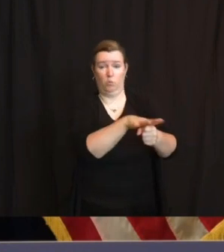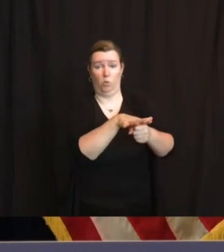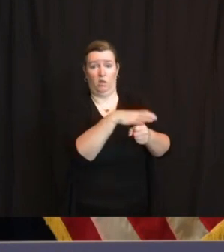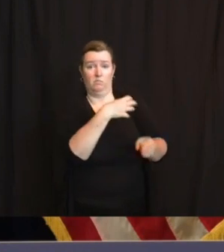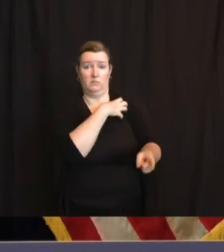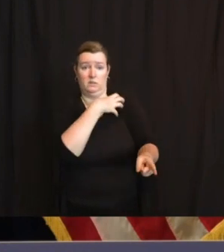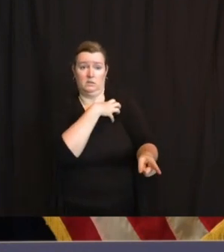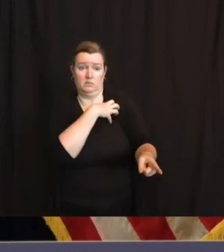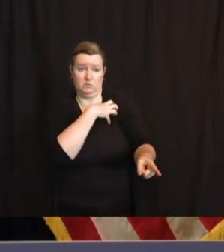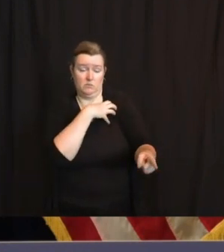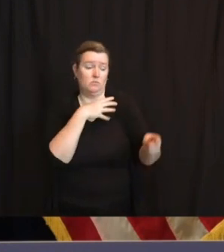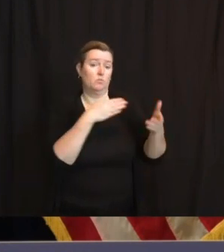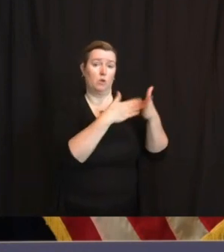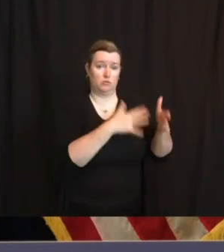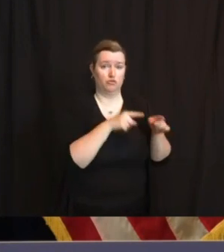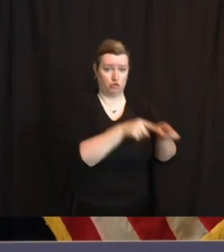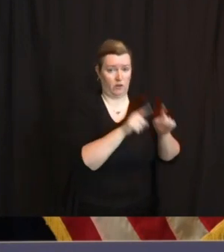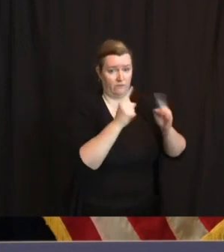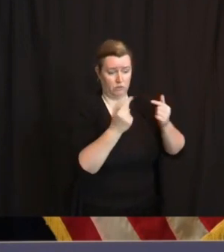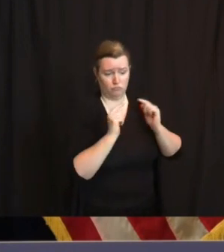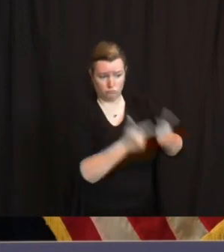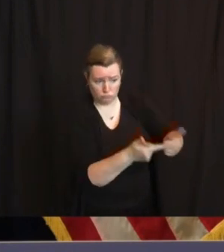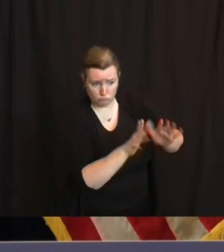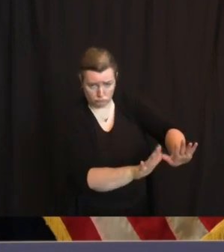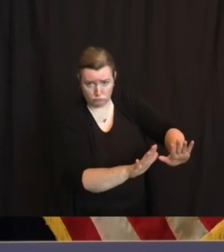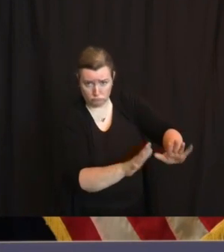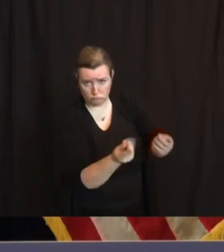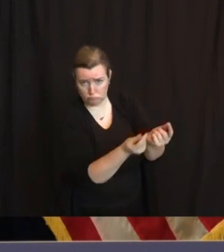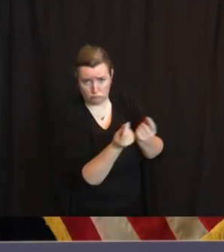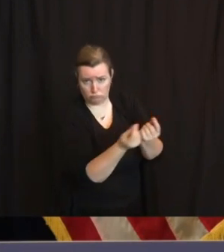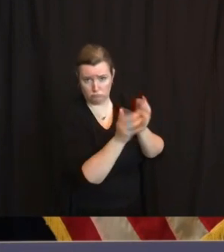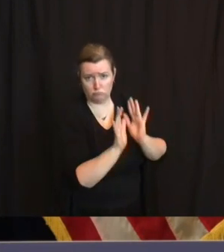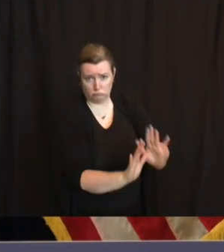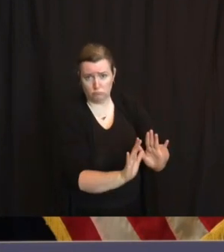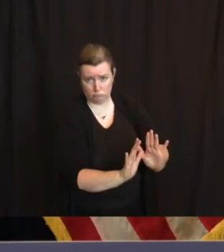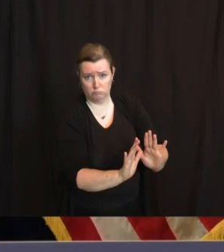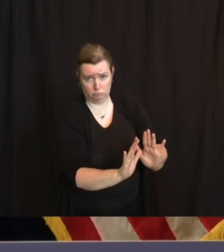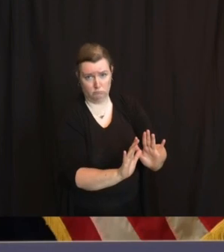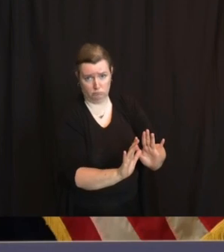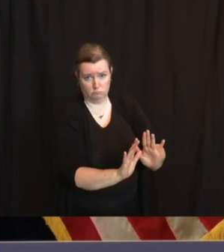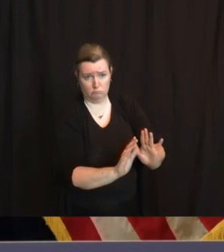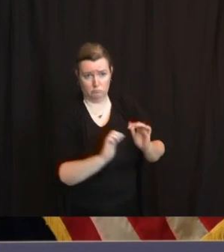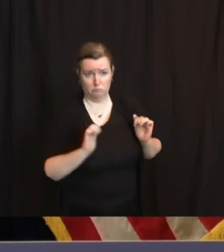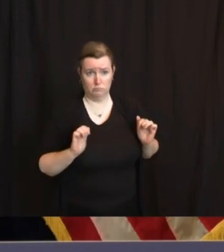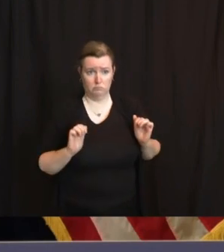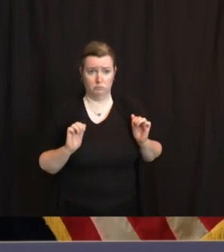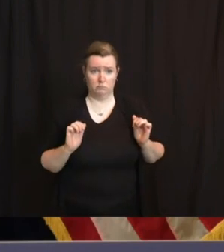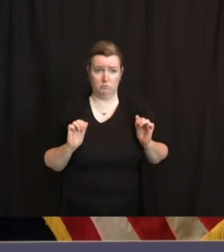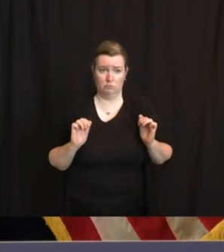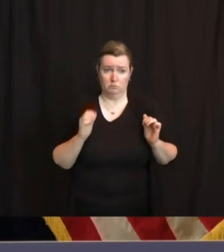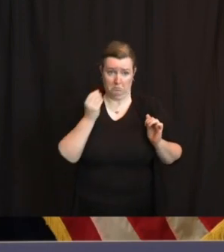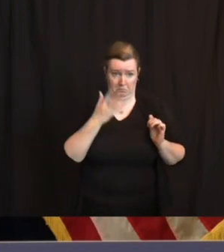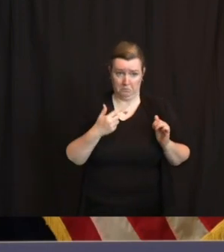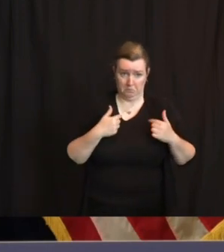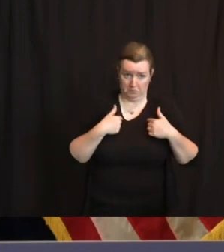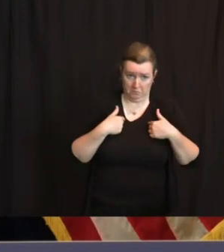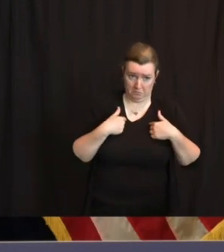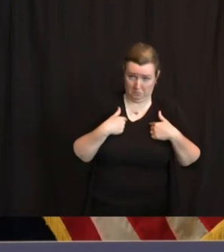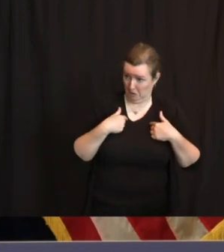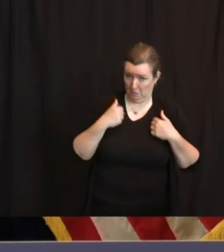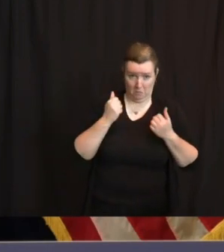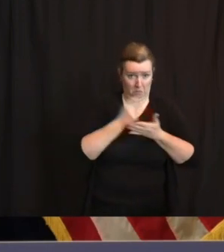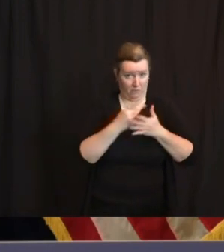gyms. Let me just be unequivocal about that. If we were there, we'd be telling you. It's indoors. It's a lot of physical activity,